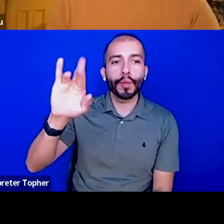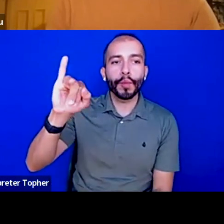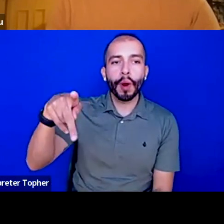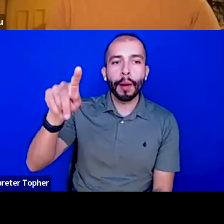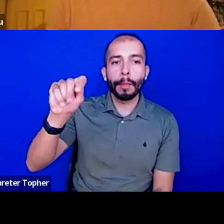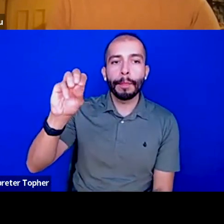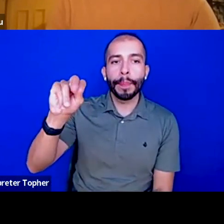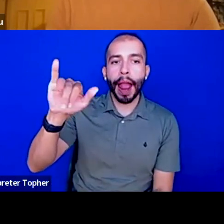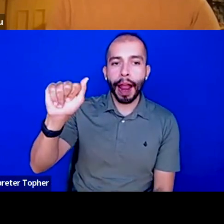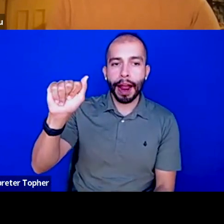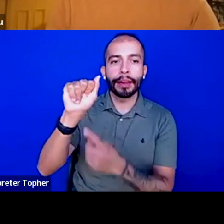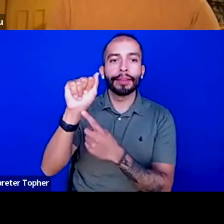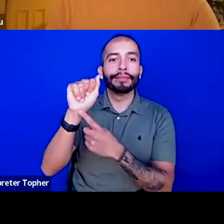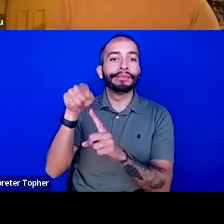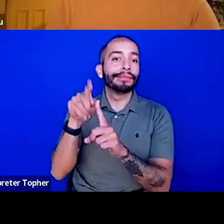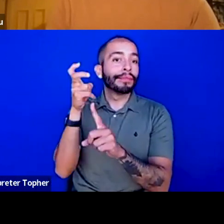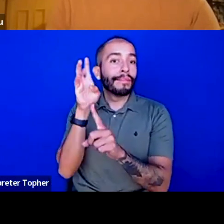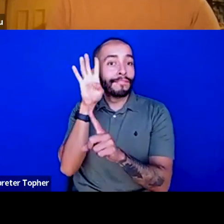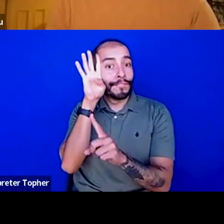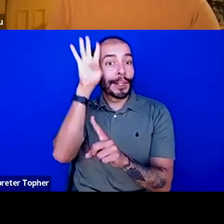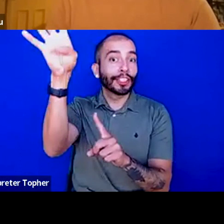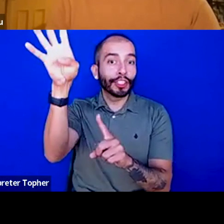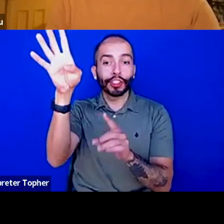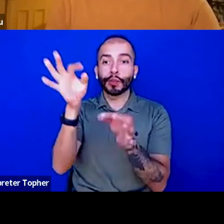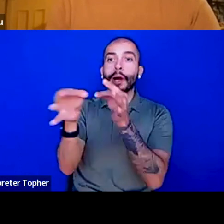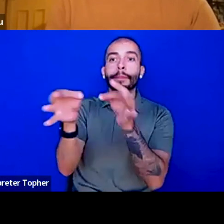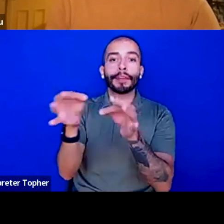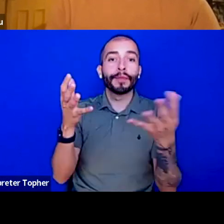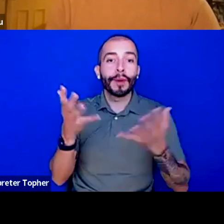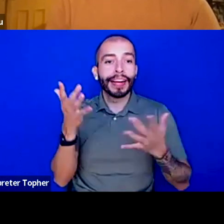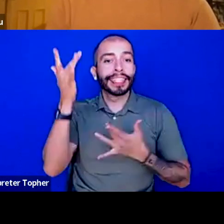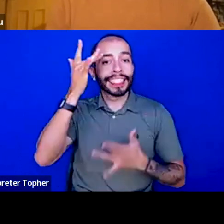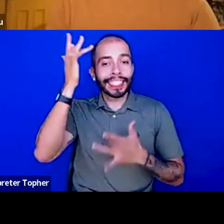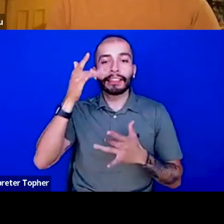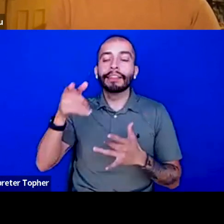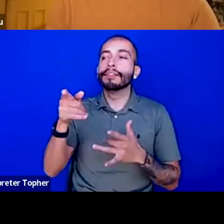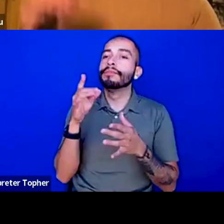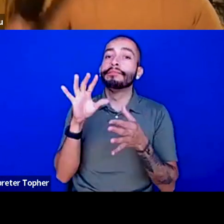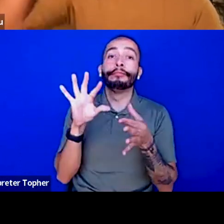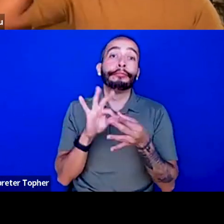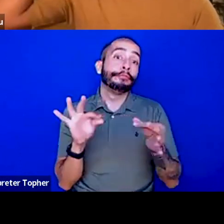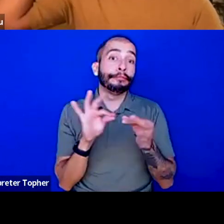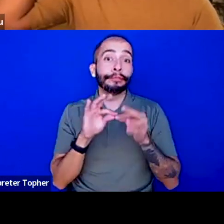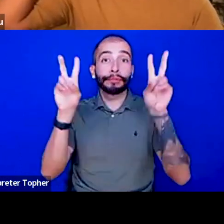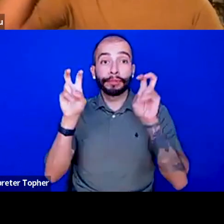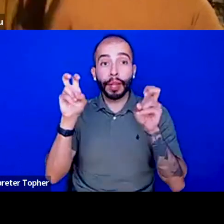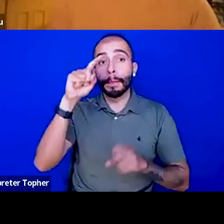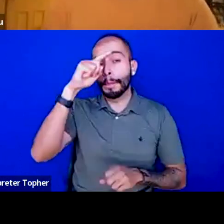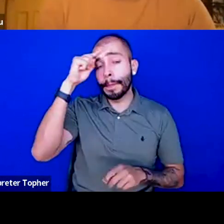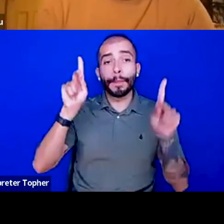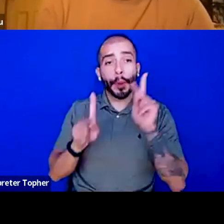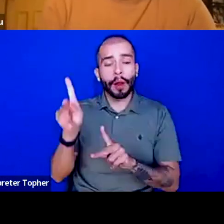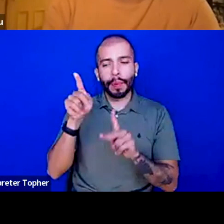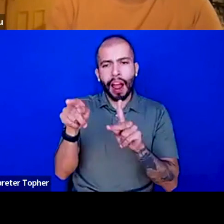Cartwright that claimed that Black people are predisposed to be enslaved and in servitude, and if they